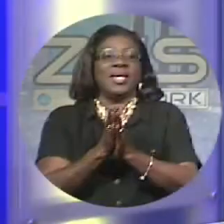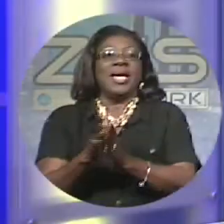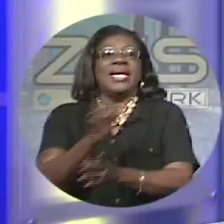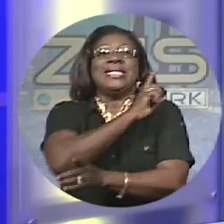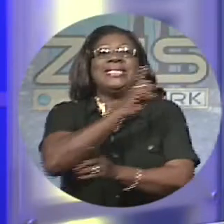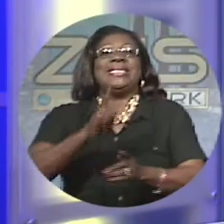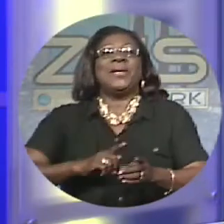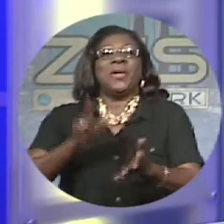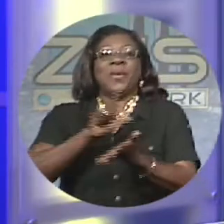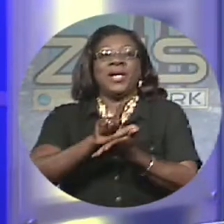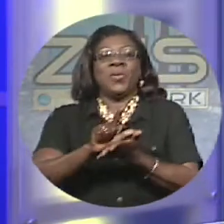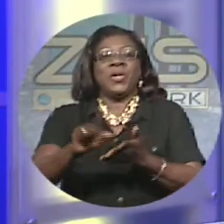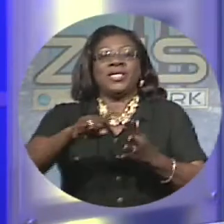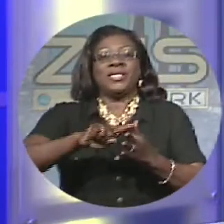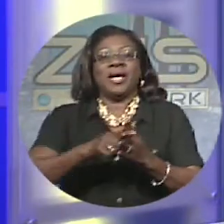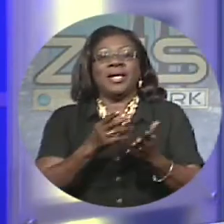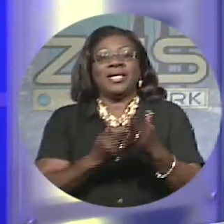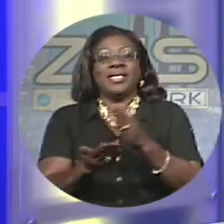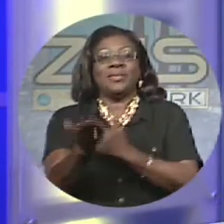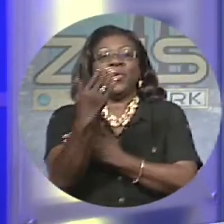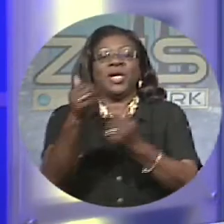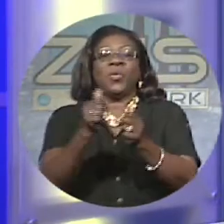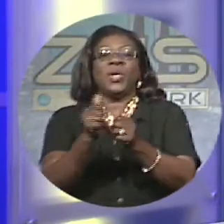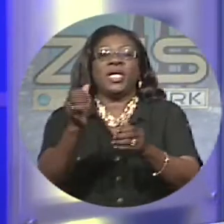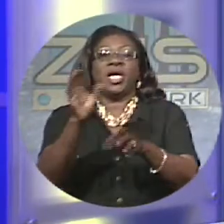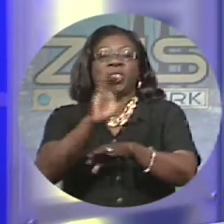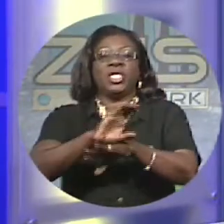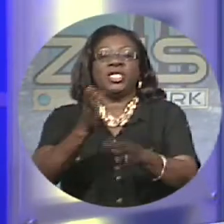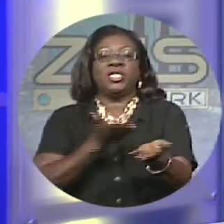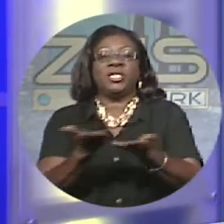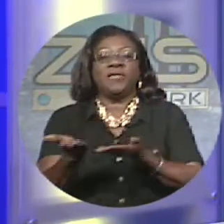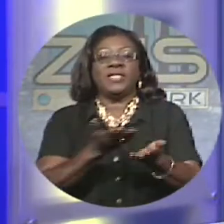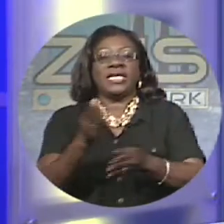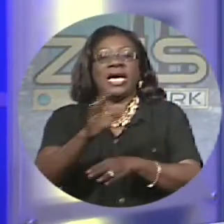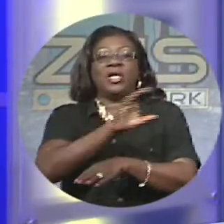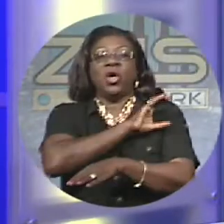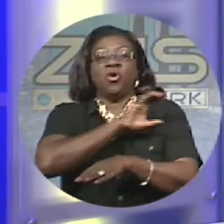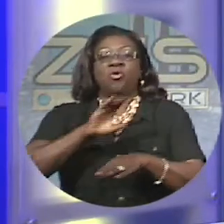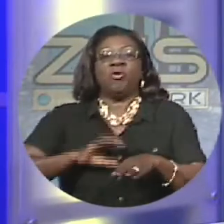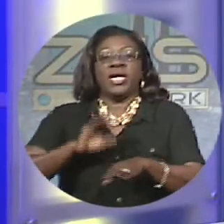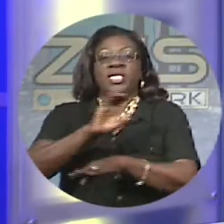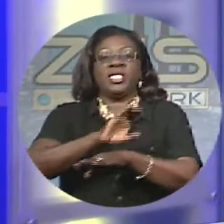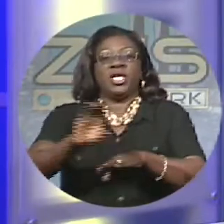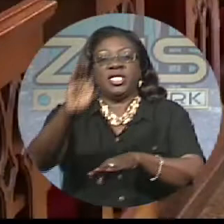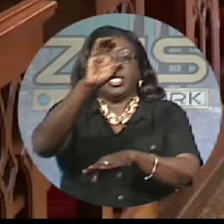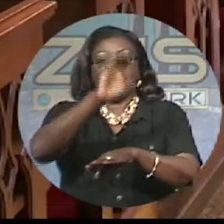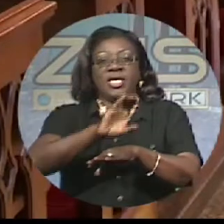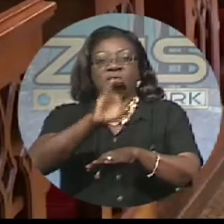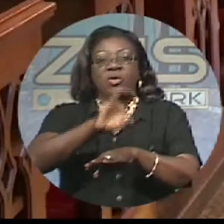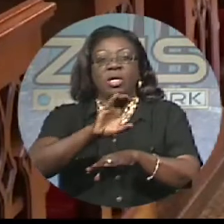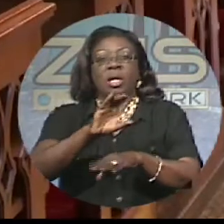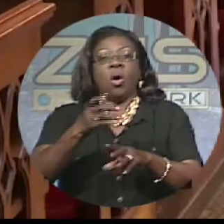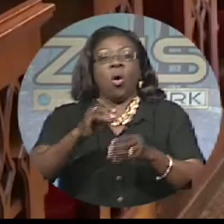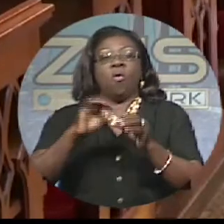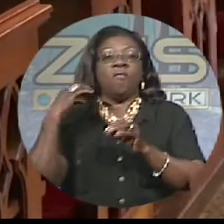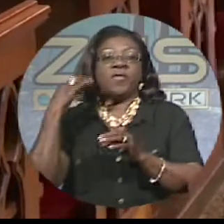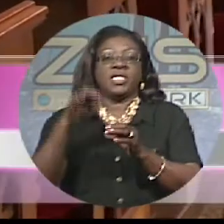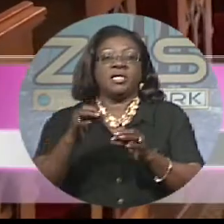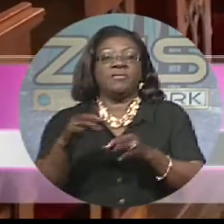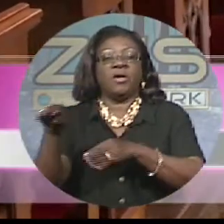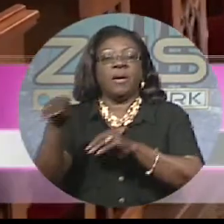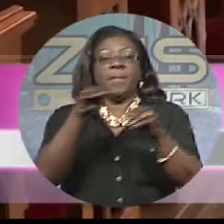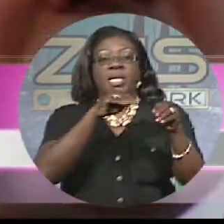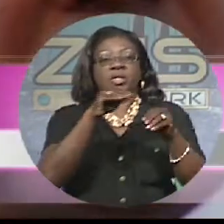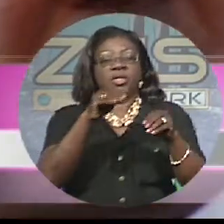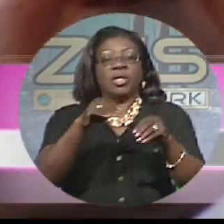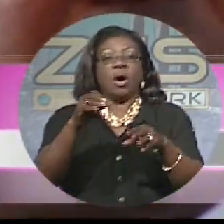Diplomatic Week officially got underway this morning with a church service at Christ Church Cathedral. Officials from the Ministry of Foreign Affairs, along with members of the